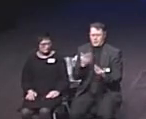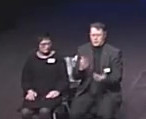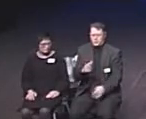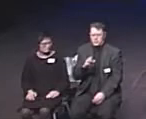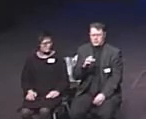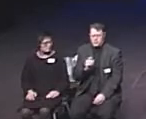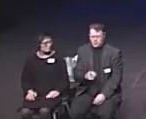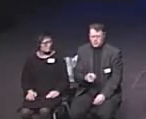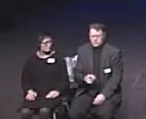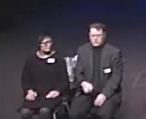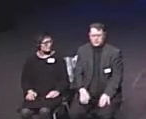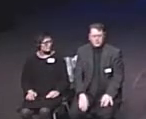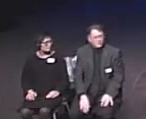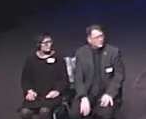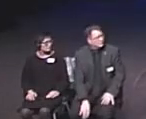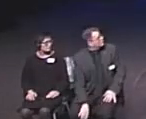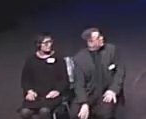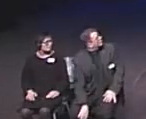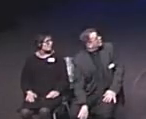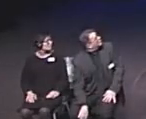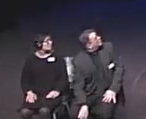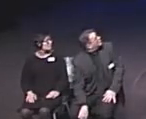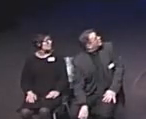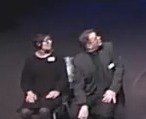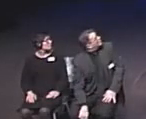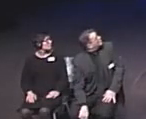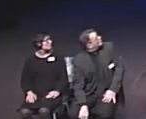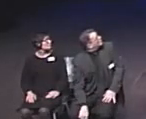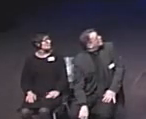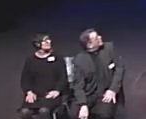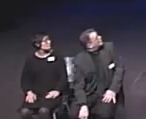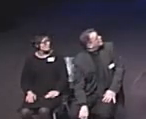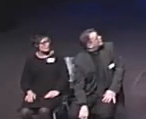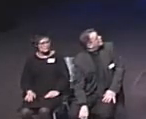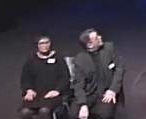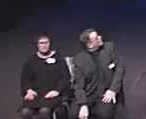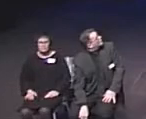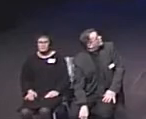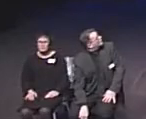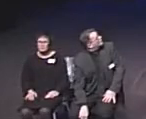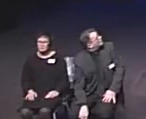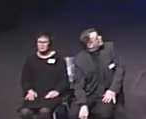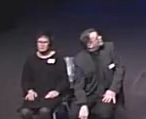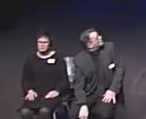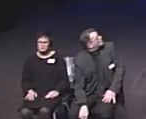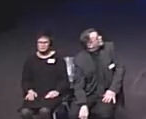now. Yellow, blue, orange, black, green, yellow, red,